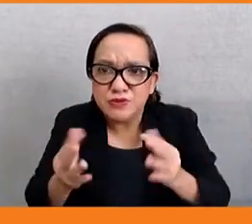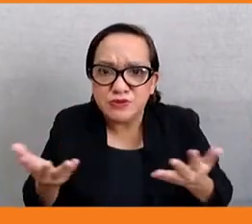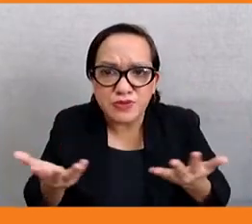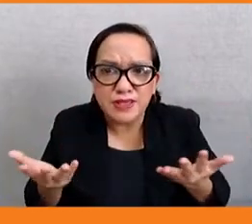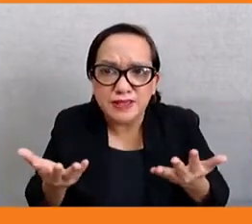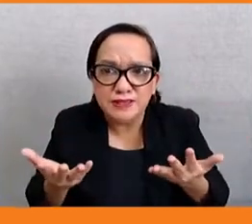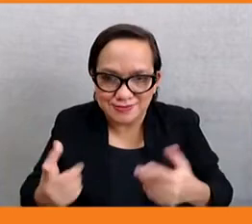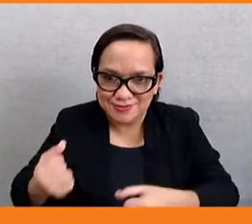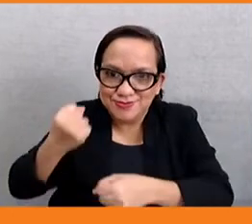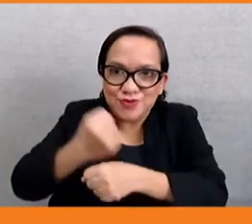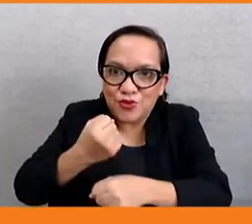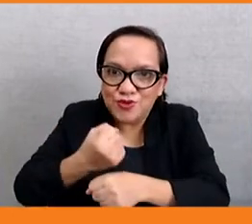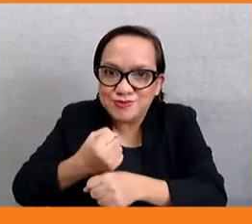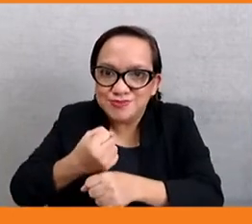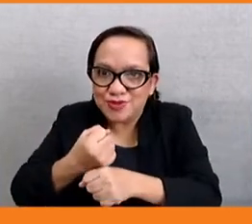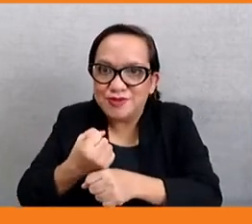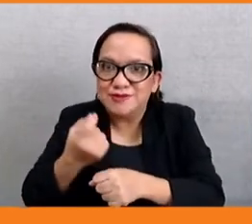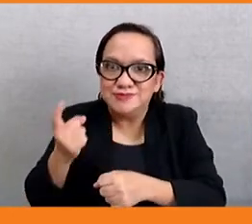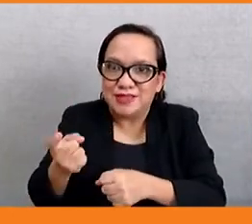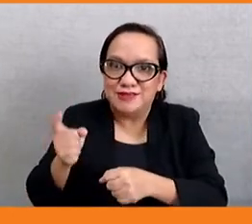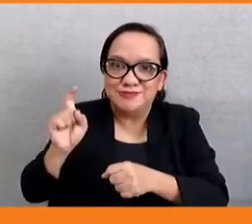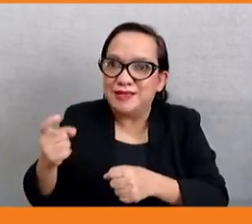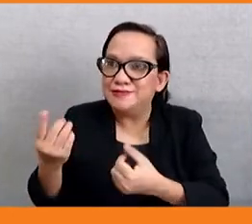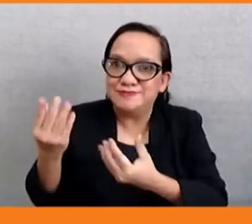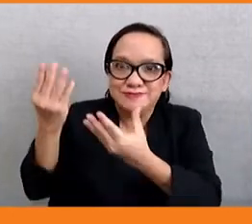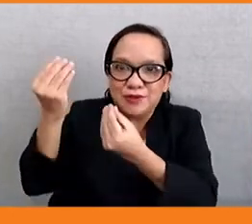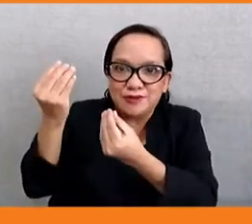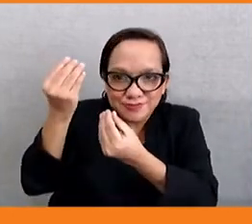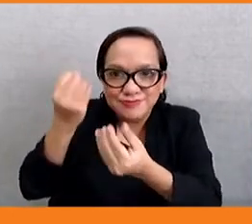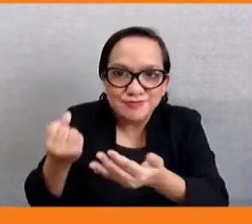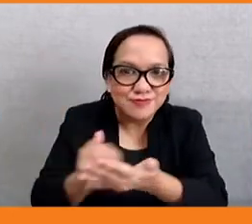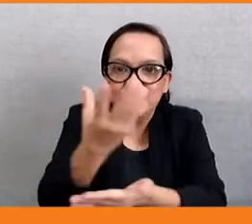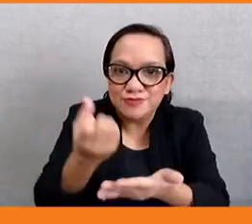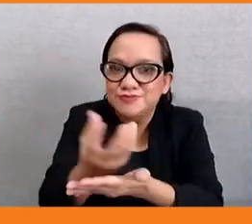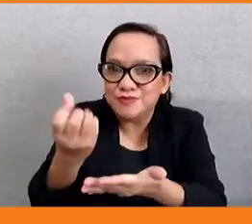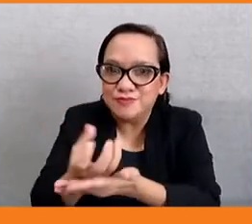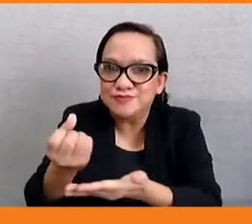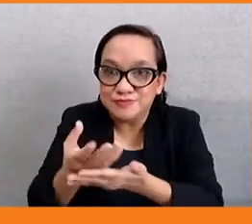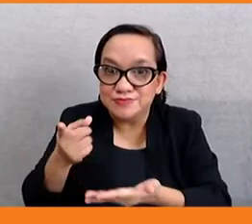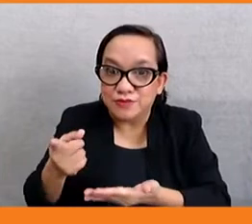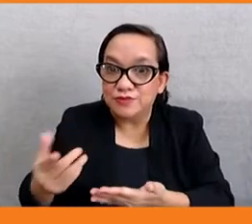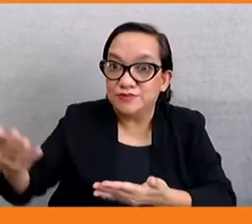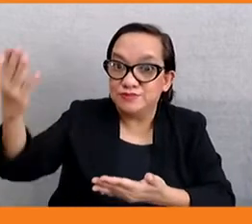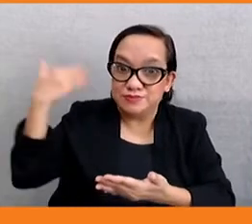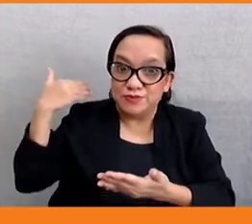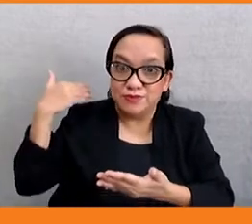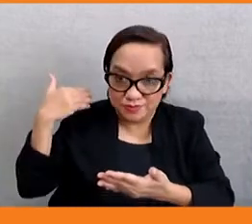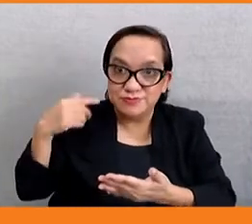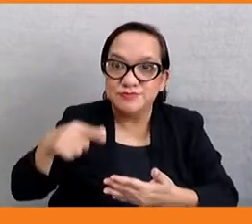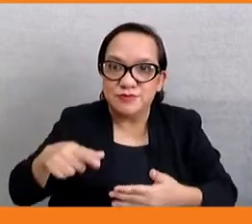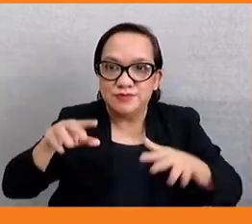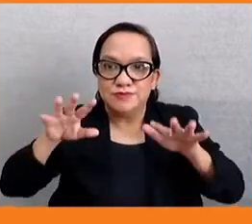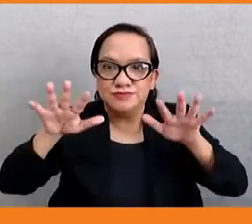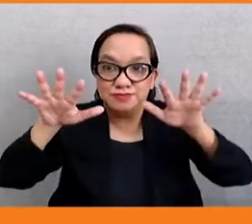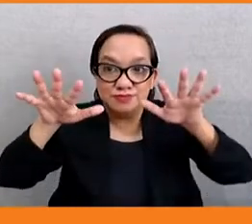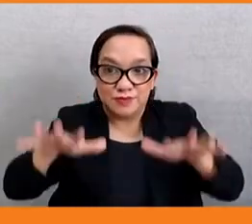updated energy policy released last October 2021. We have also launched a comprehensive